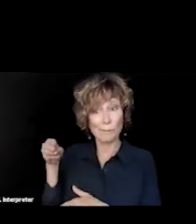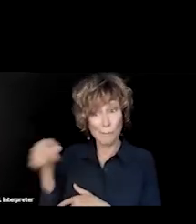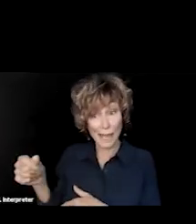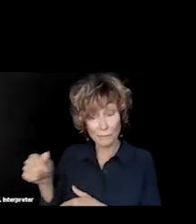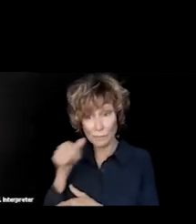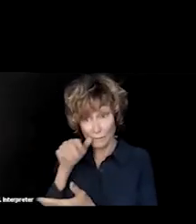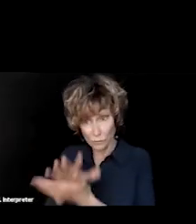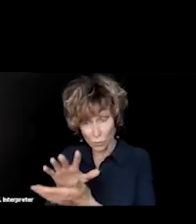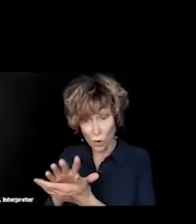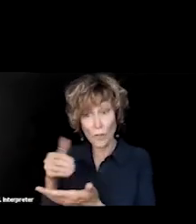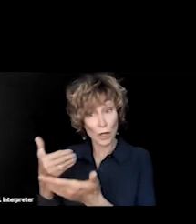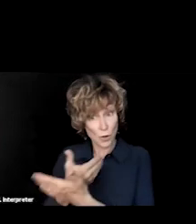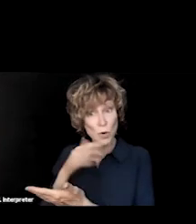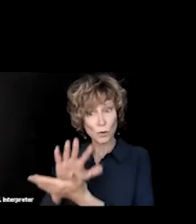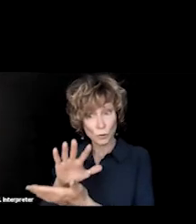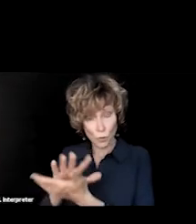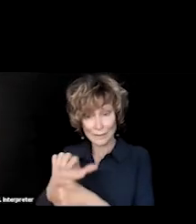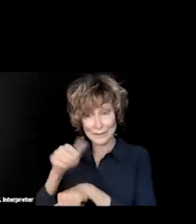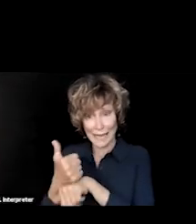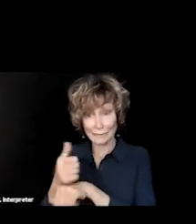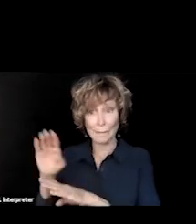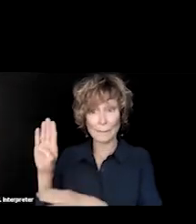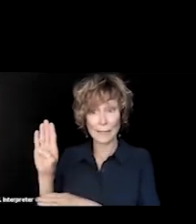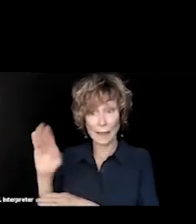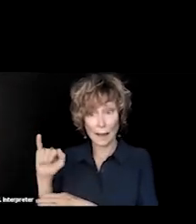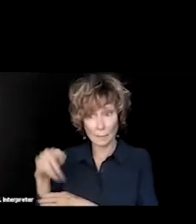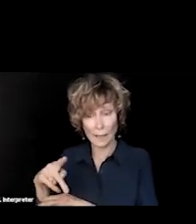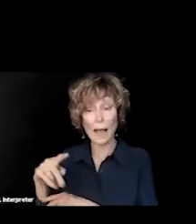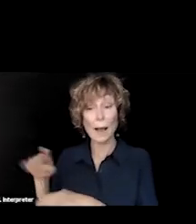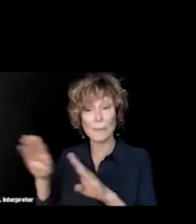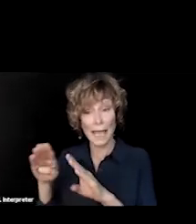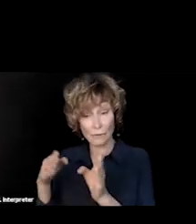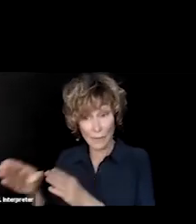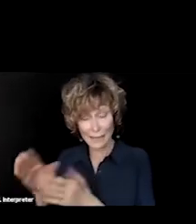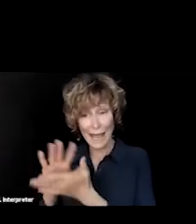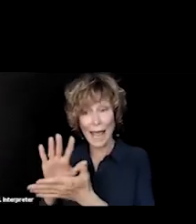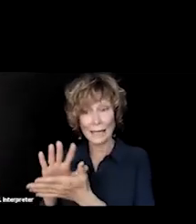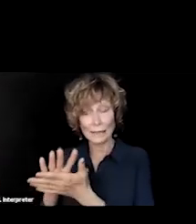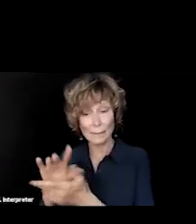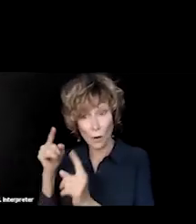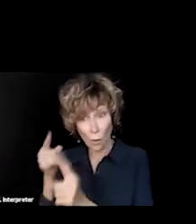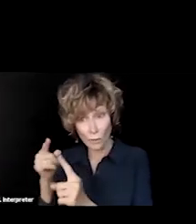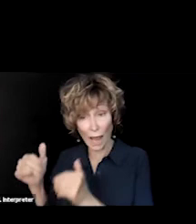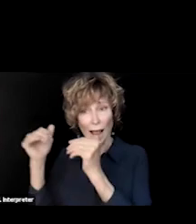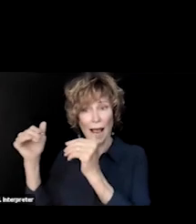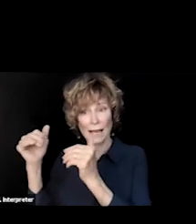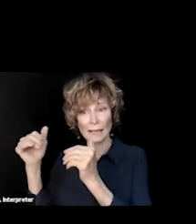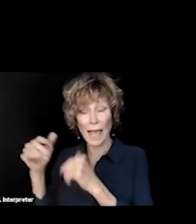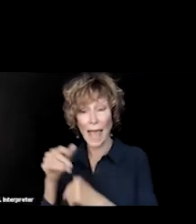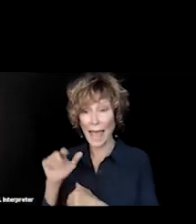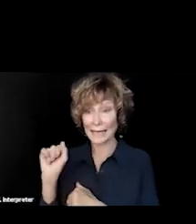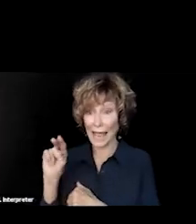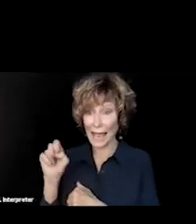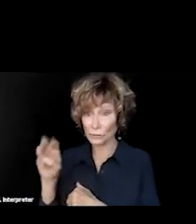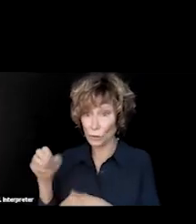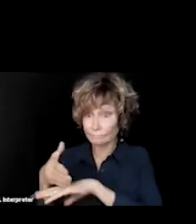new school instituted a behavior plan and academic goals with much higher expectations, and Endrew made